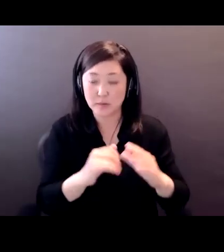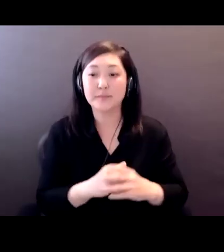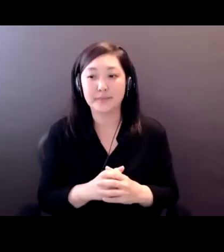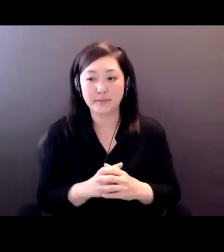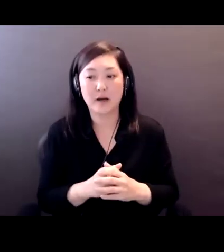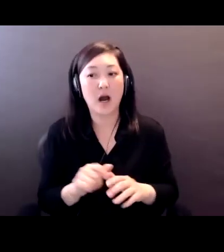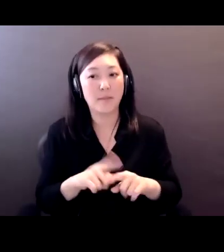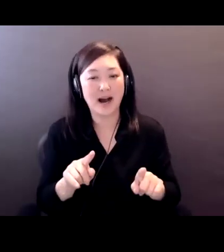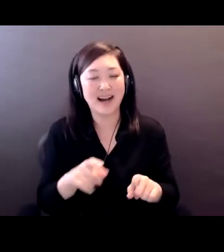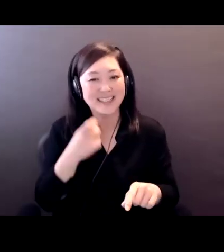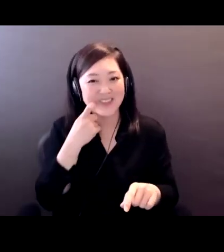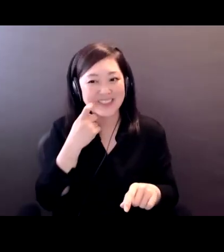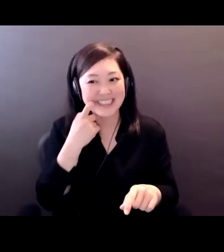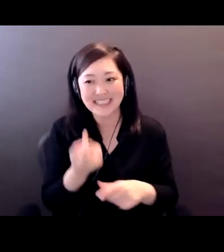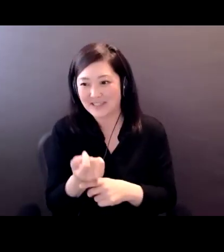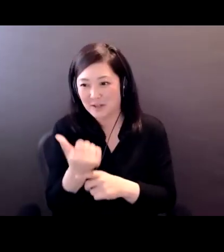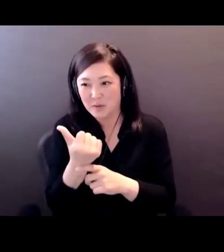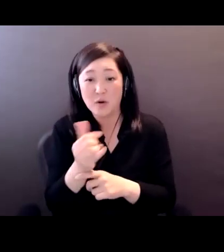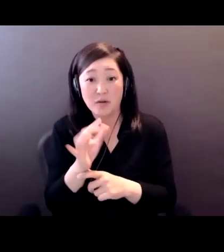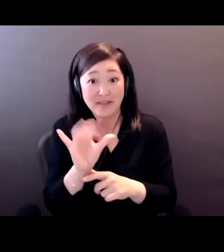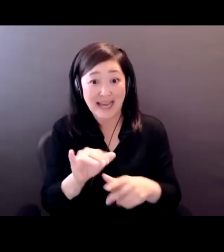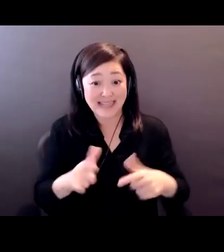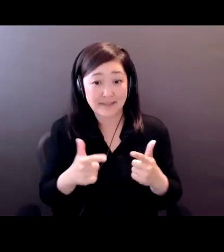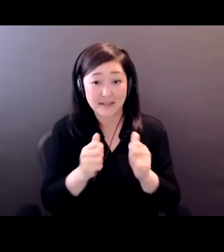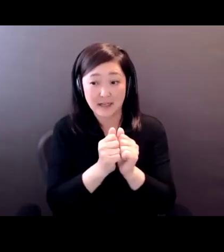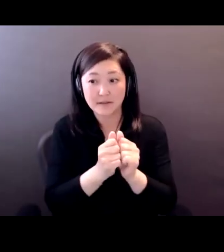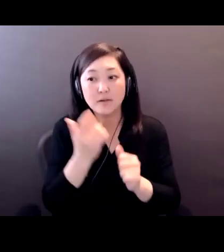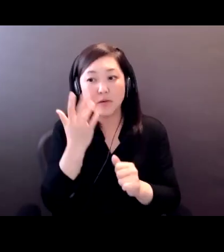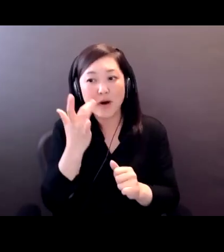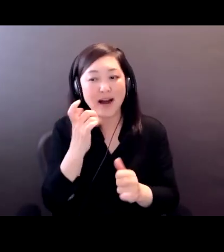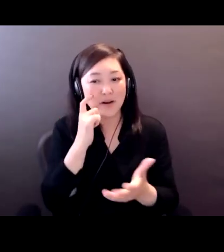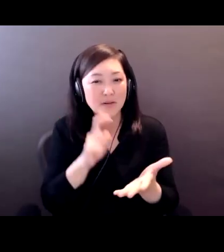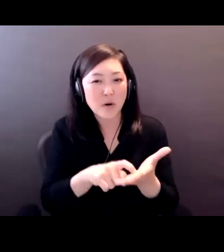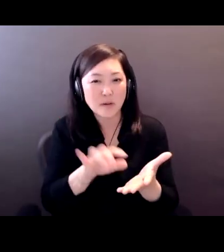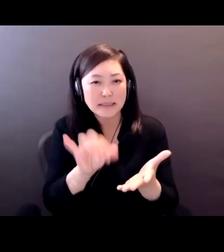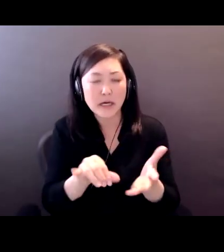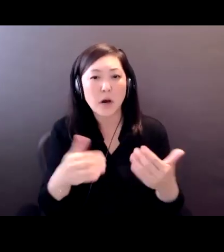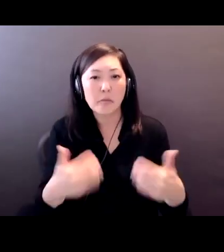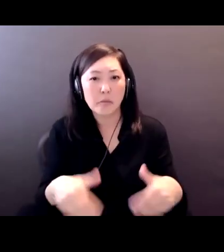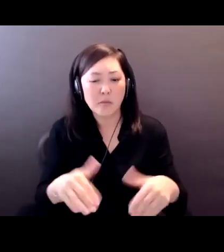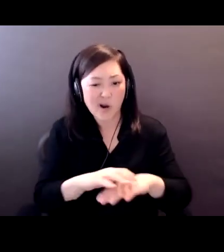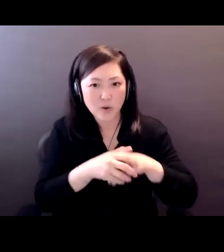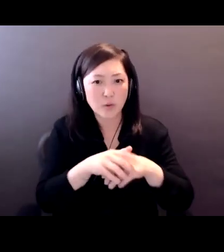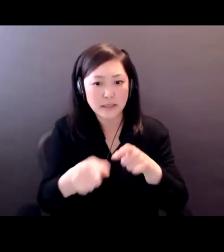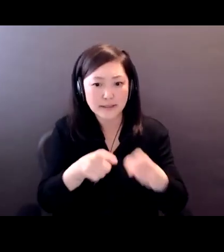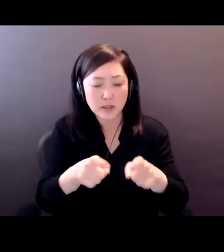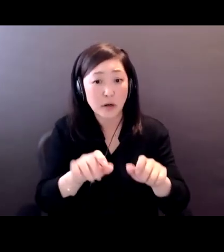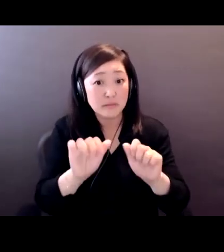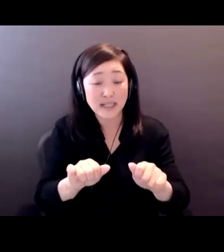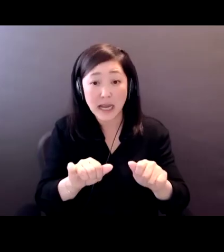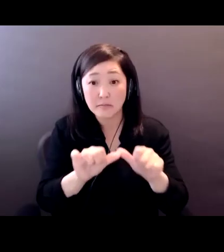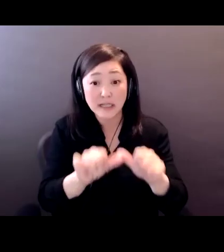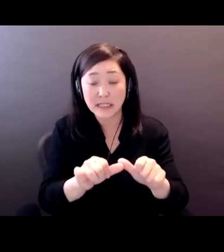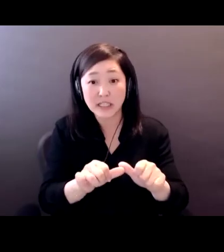that cohabitation requirement because they recognize that coercive control can continue